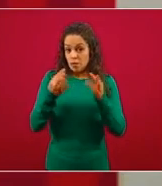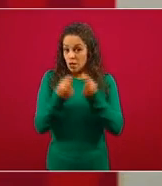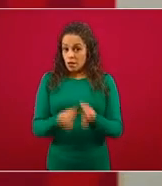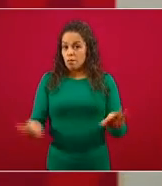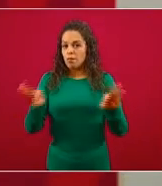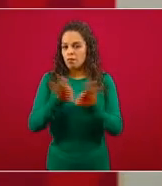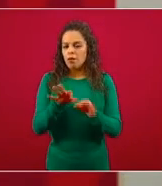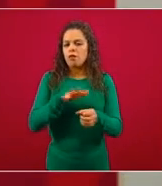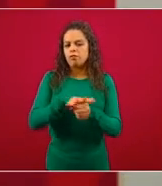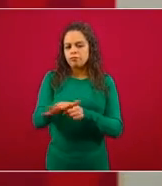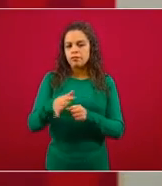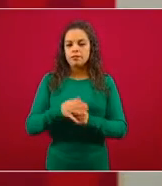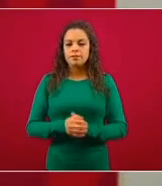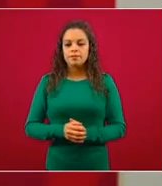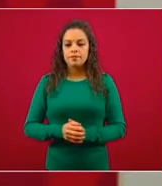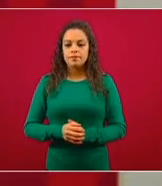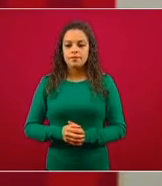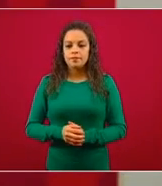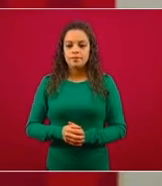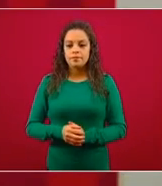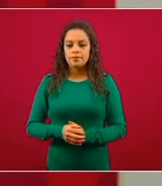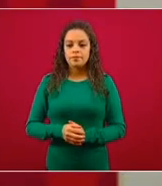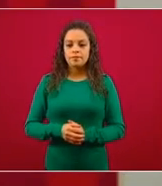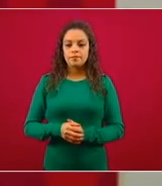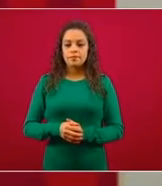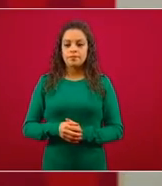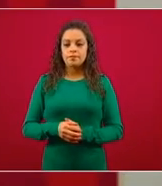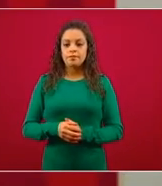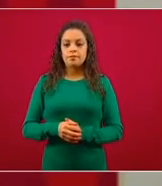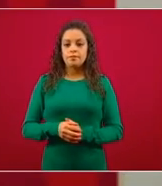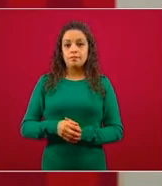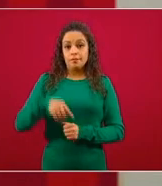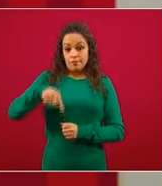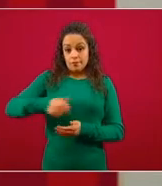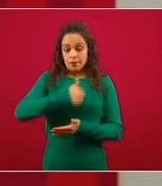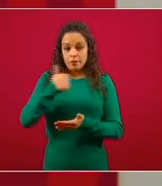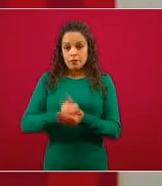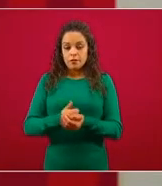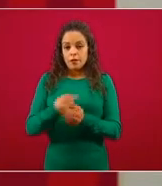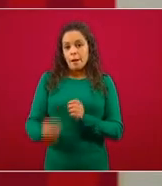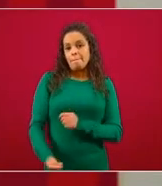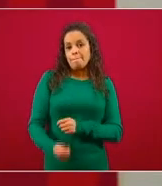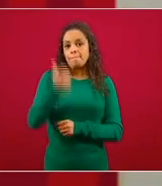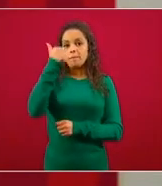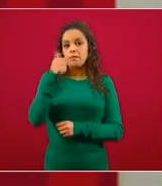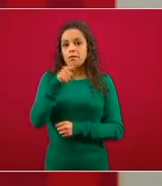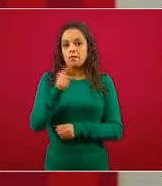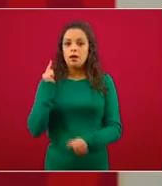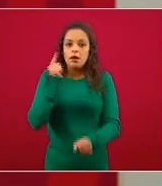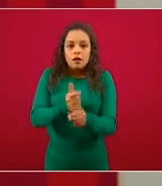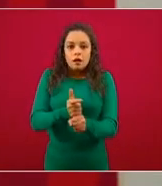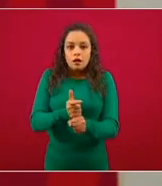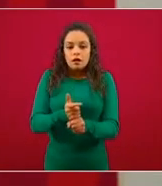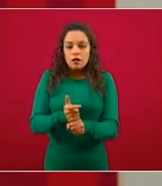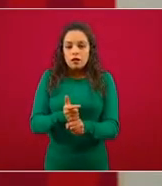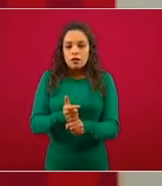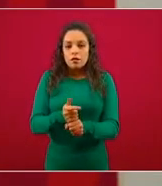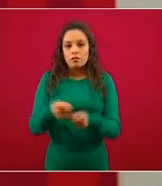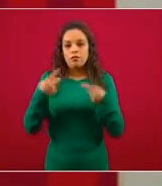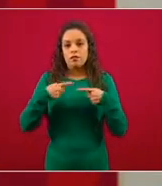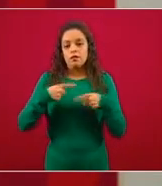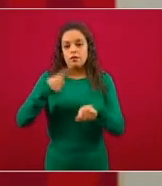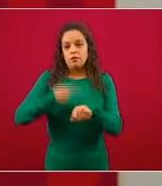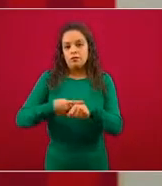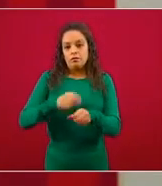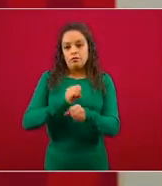important ones is that we were one of the first states to have the first case. The first